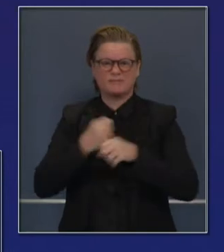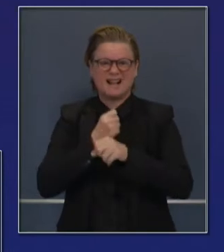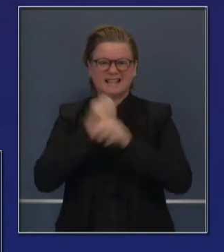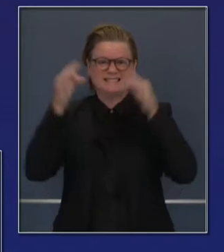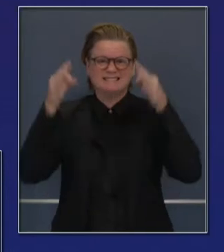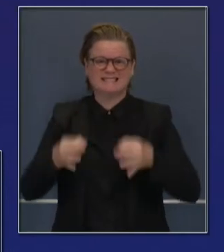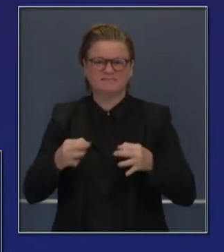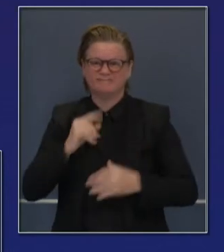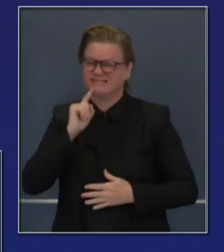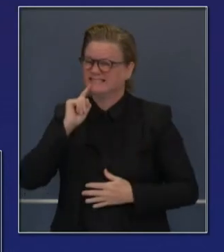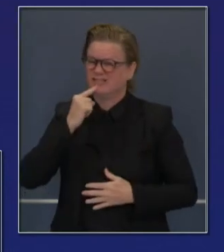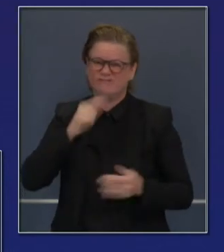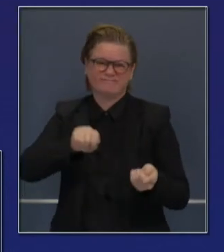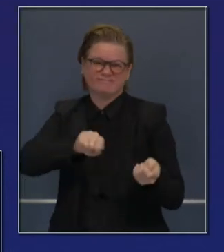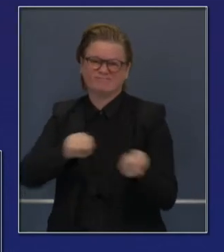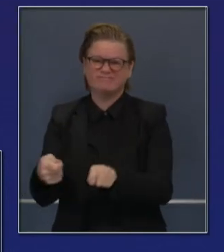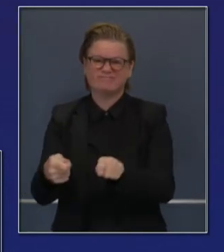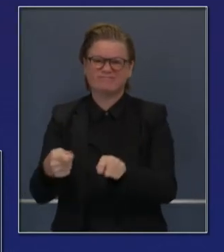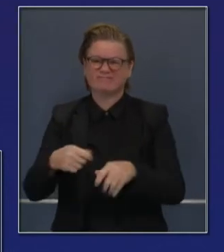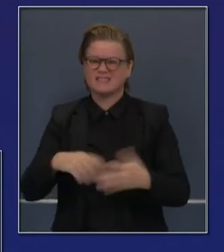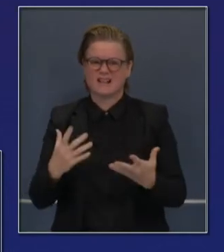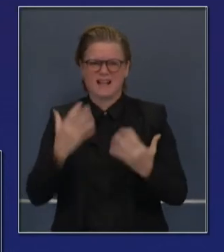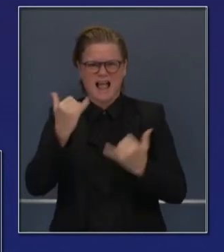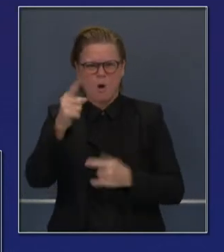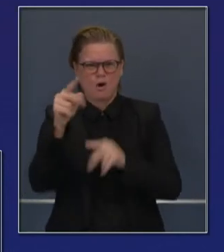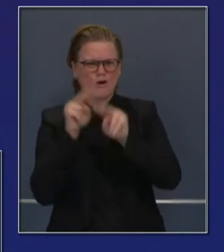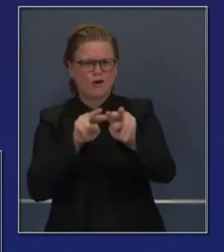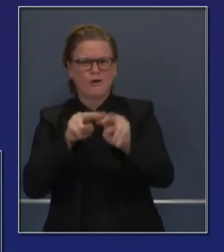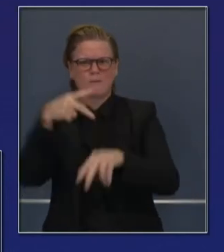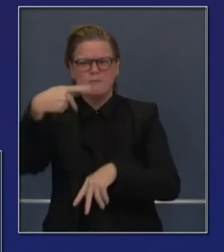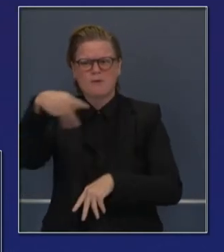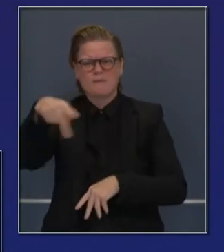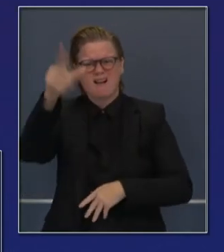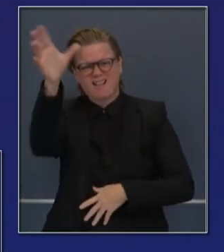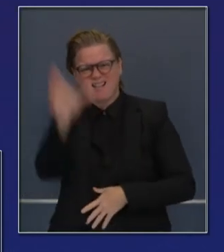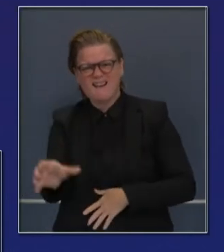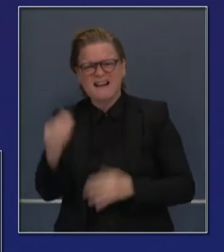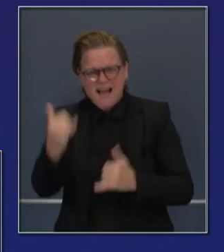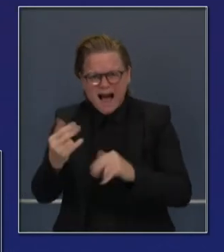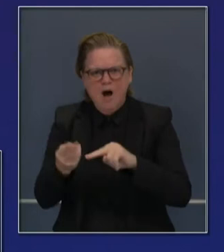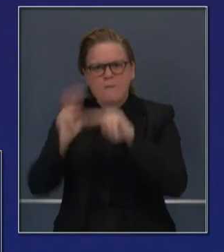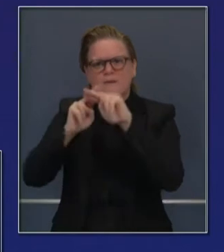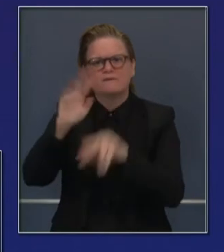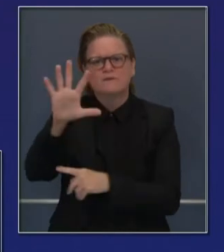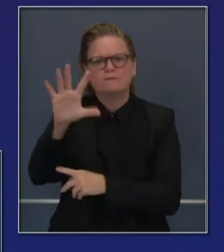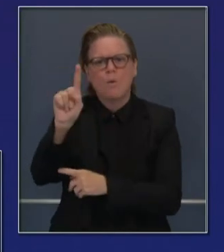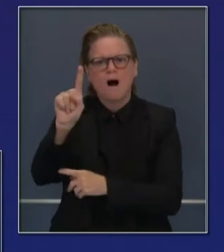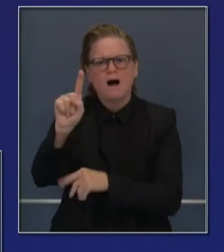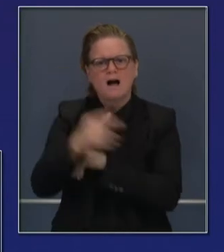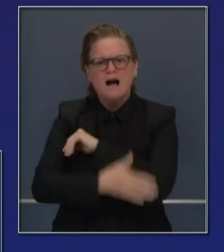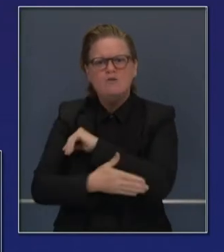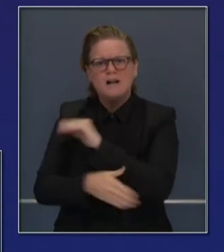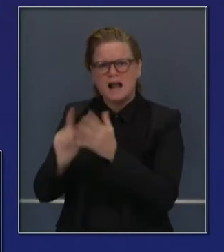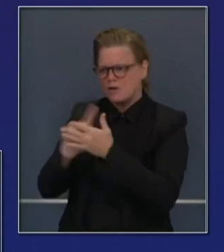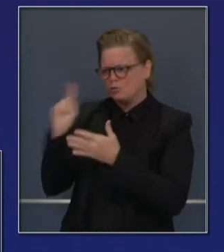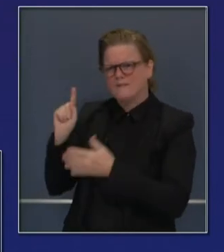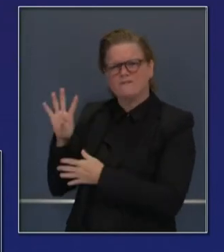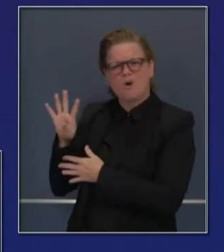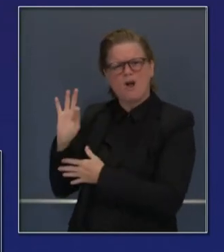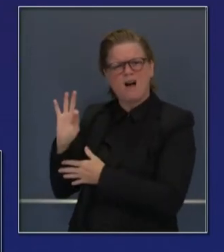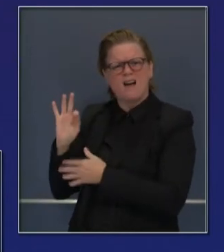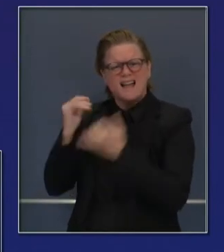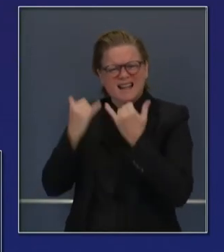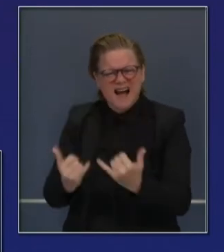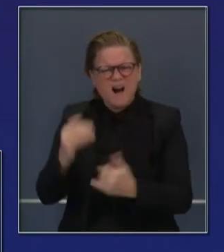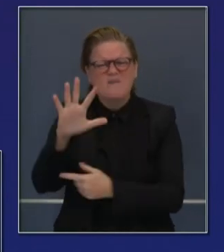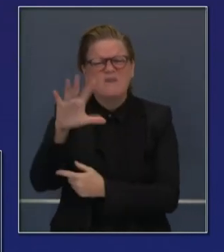purple tiered counties. And they are now 51 of the 58 counties. We had 9 counties over the